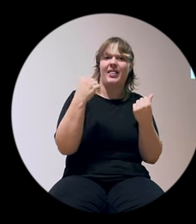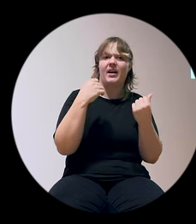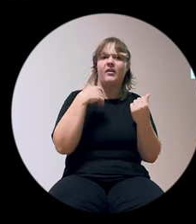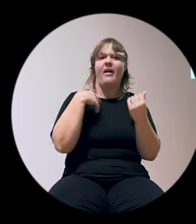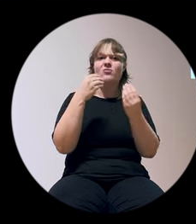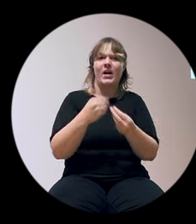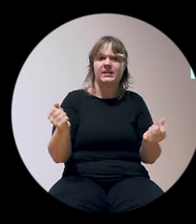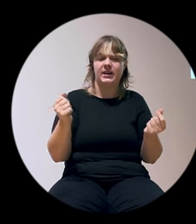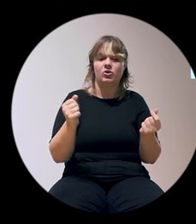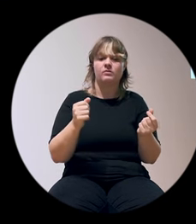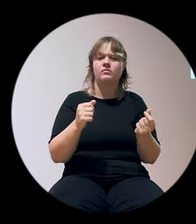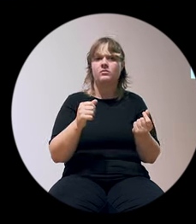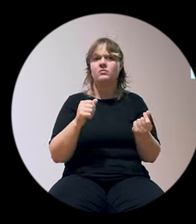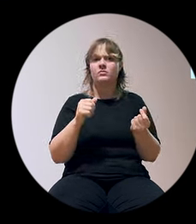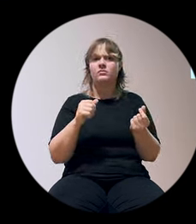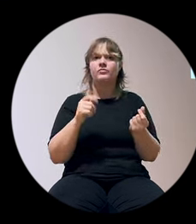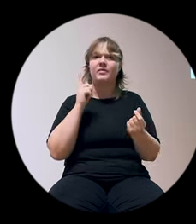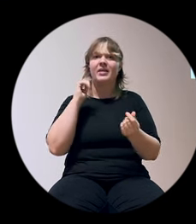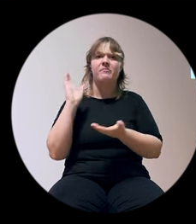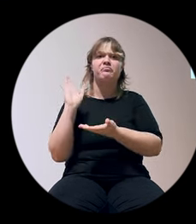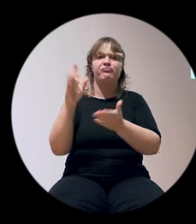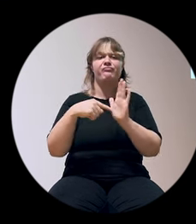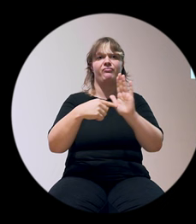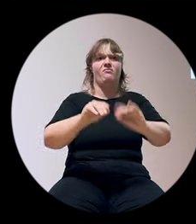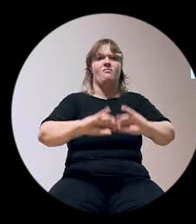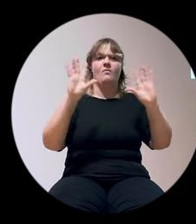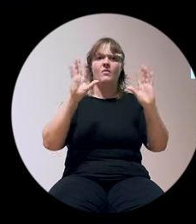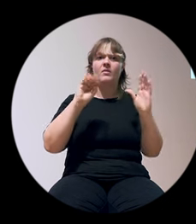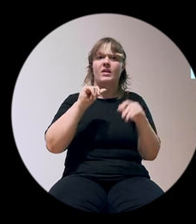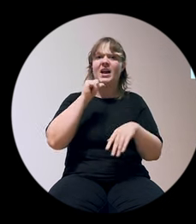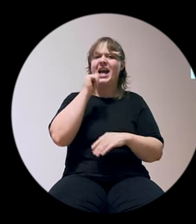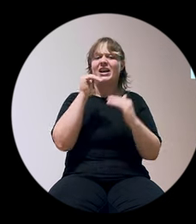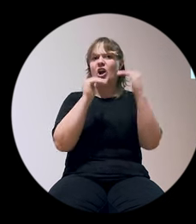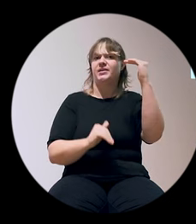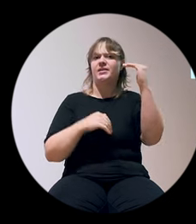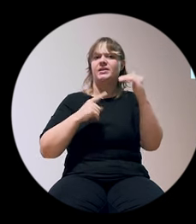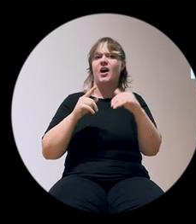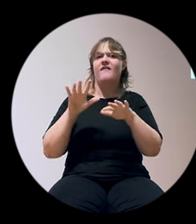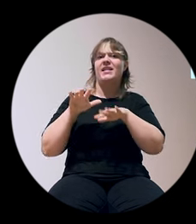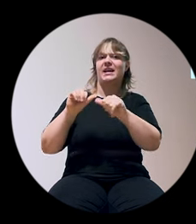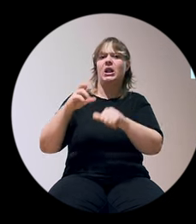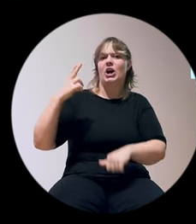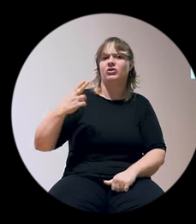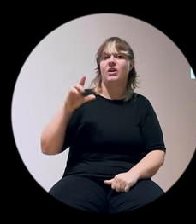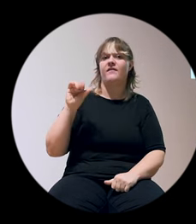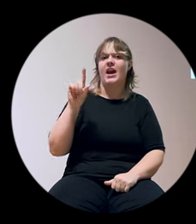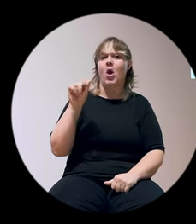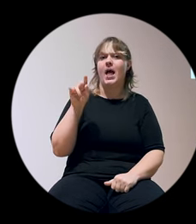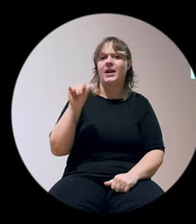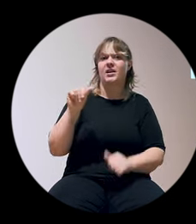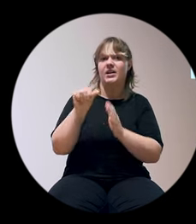unshadowing of land, bringing to light the injustices of the settler history of the Carolinas and a move